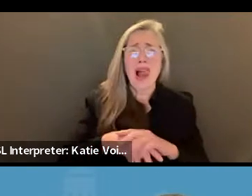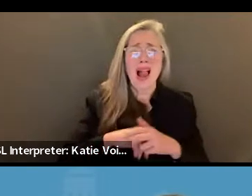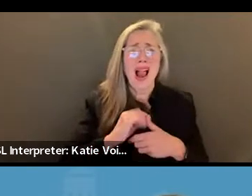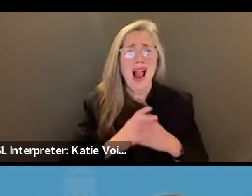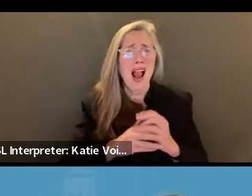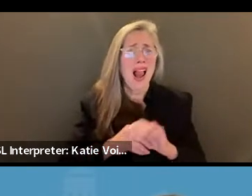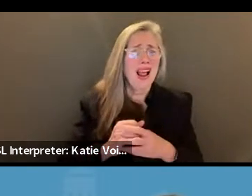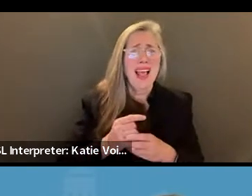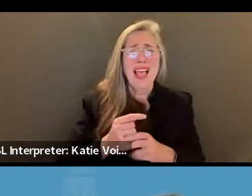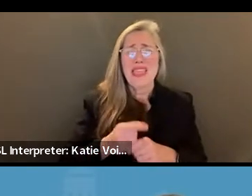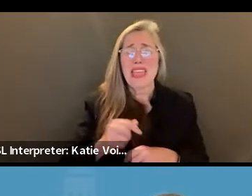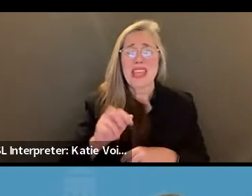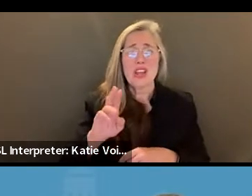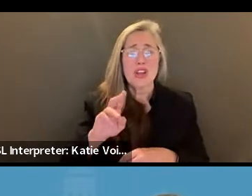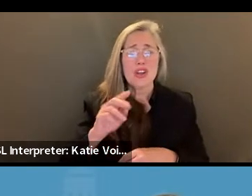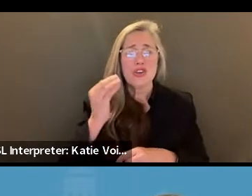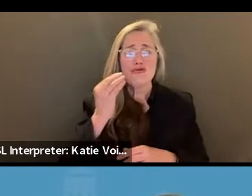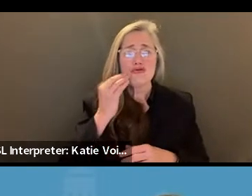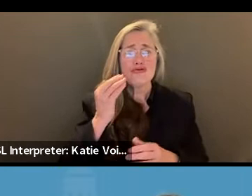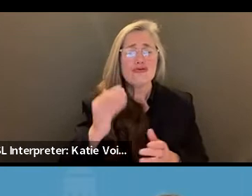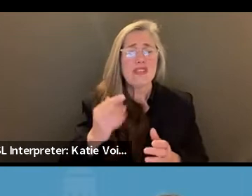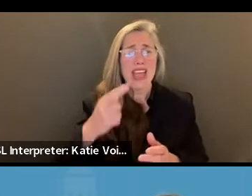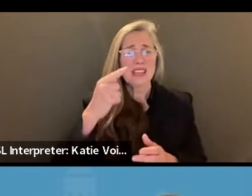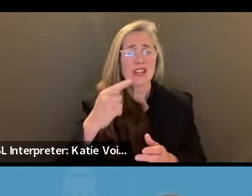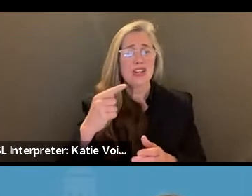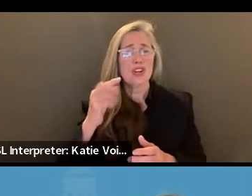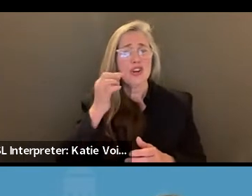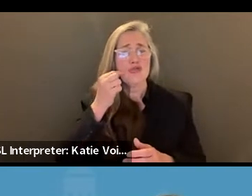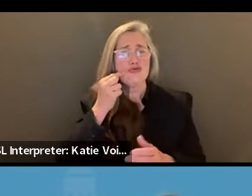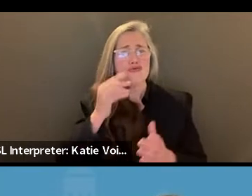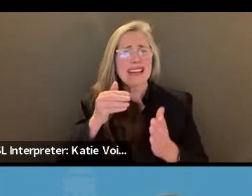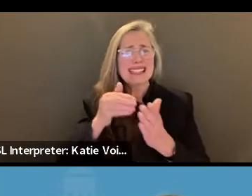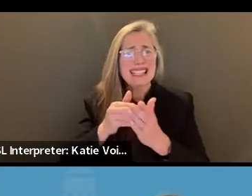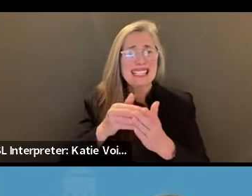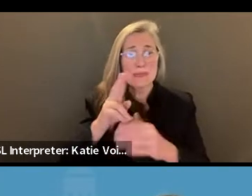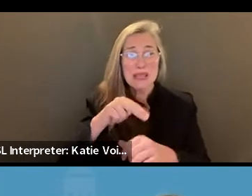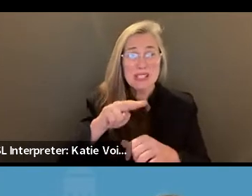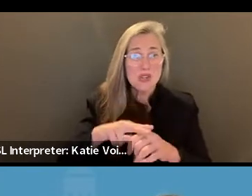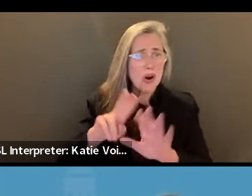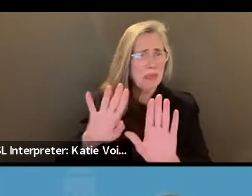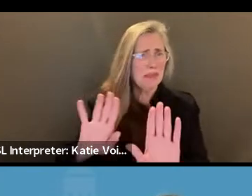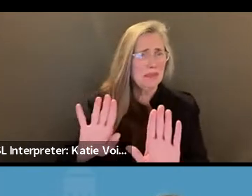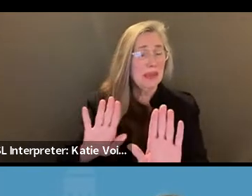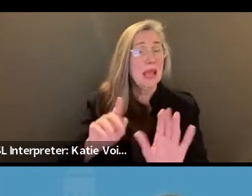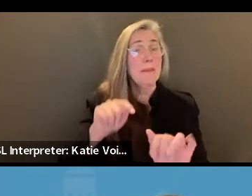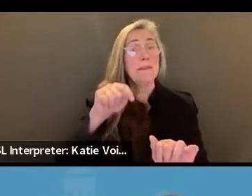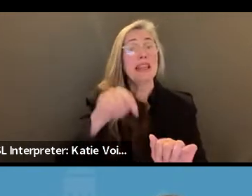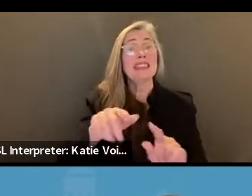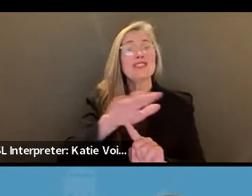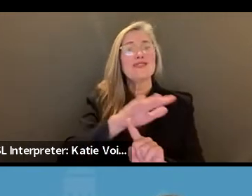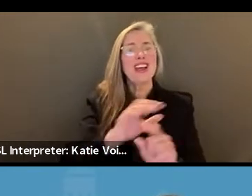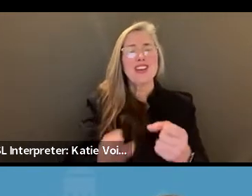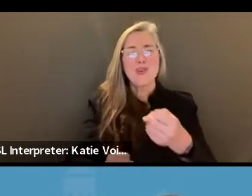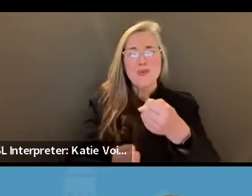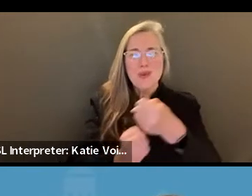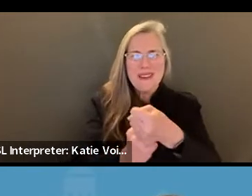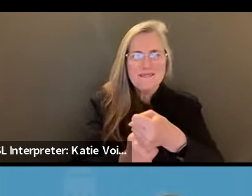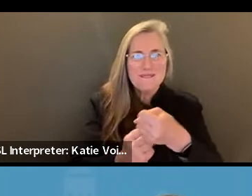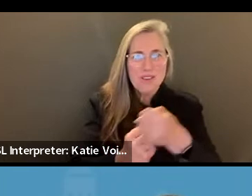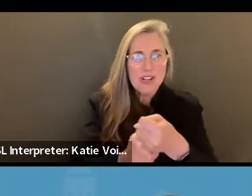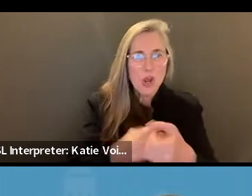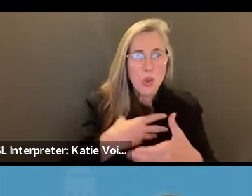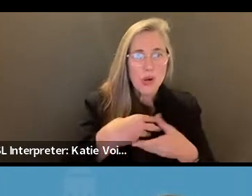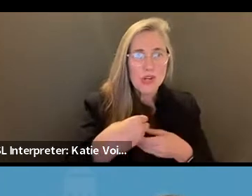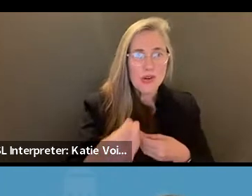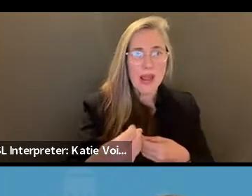racism. Okay, that's true. But in this environment, we want to reinforce you. So when you walk out of here, you have something